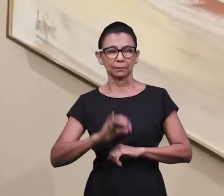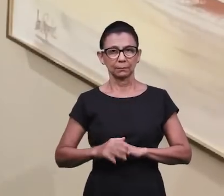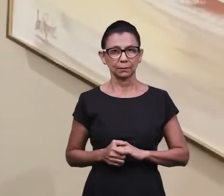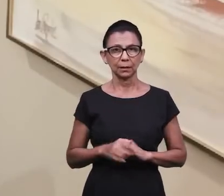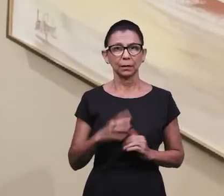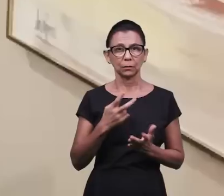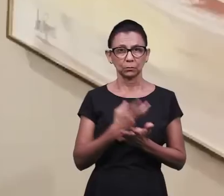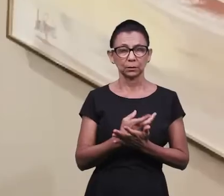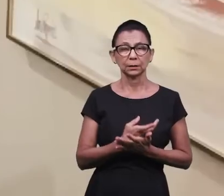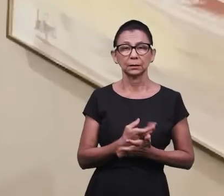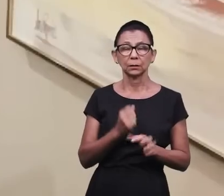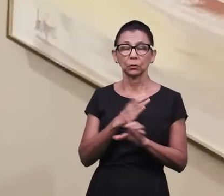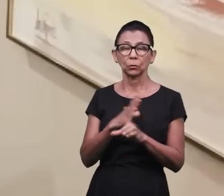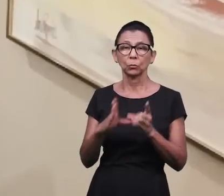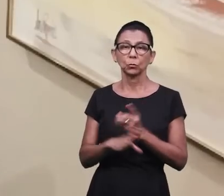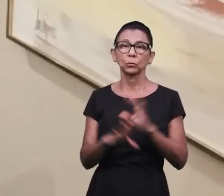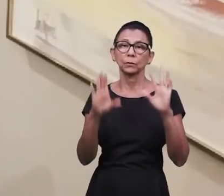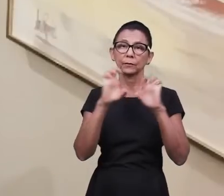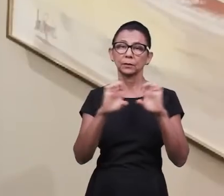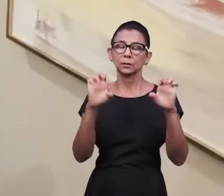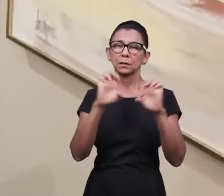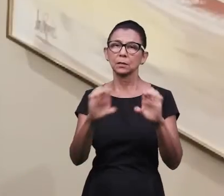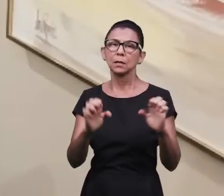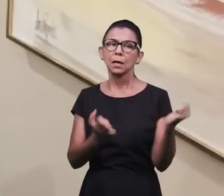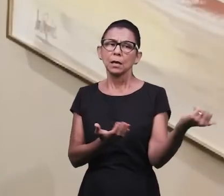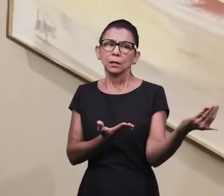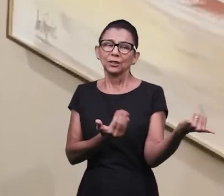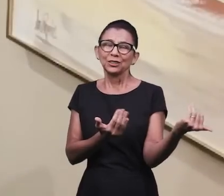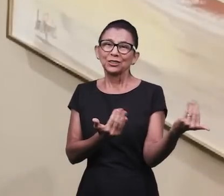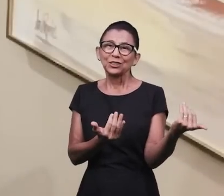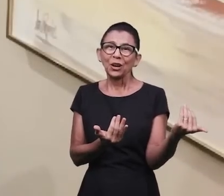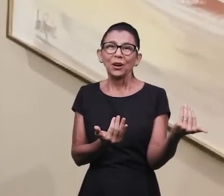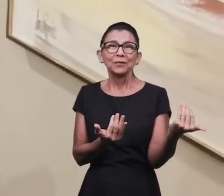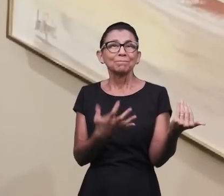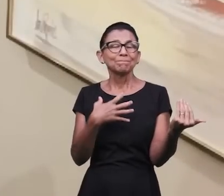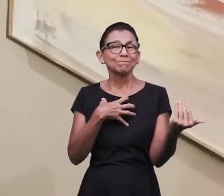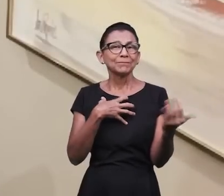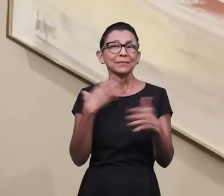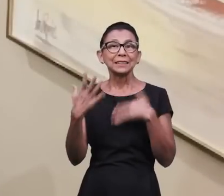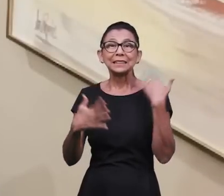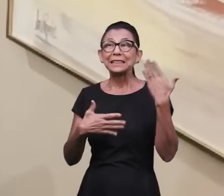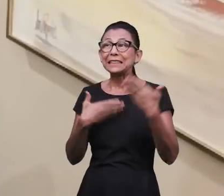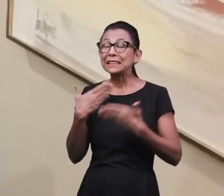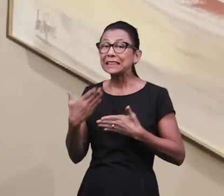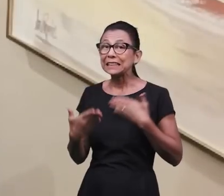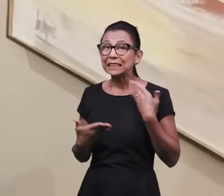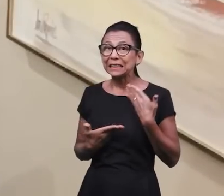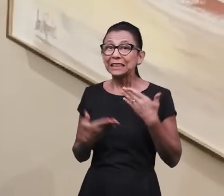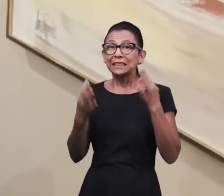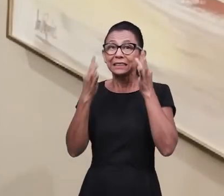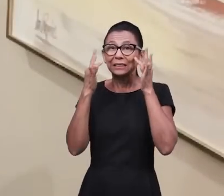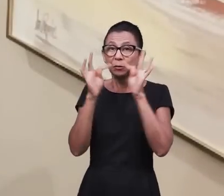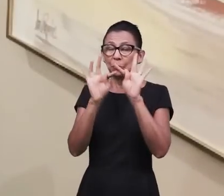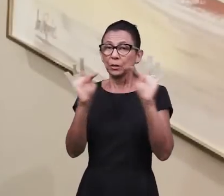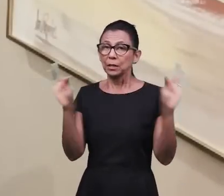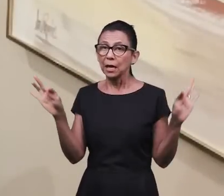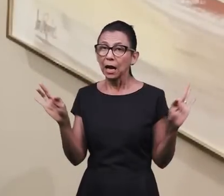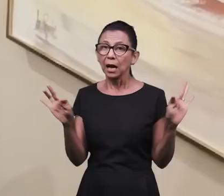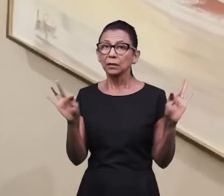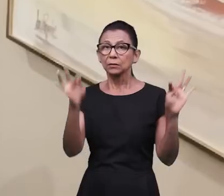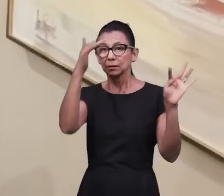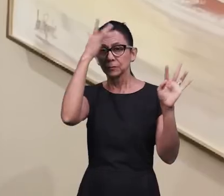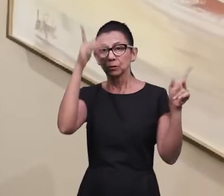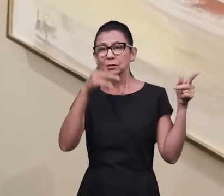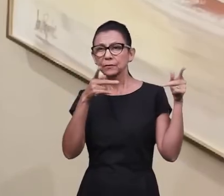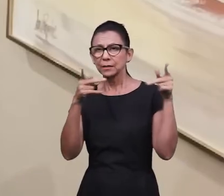Ottawa realizou cultos evangelísticos e os jovens descreveram a alegria de visitantes e membros que sentiram a presença do Deus